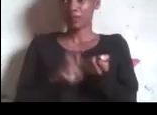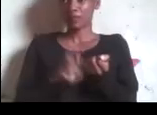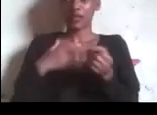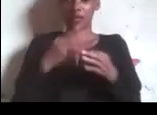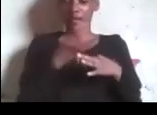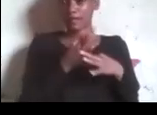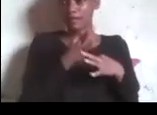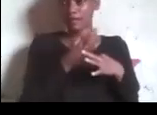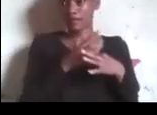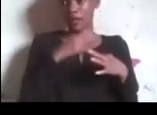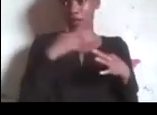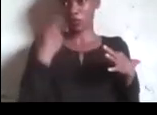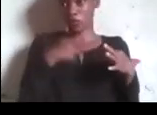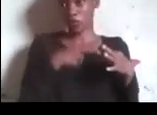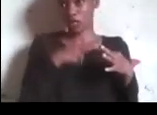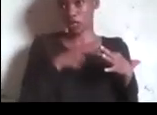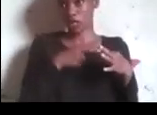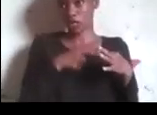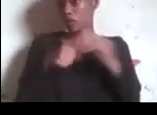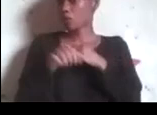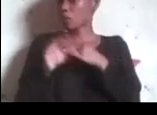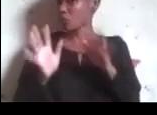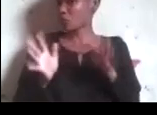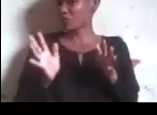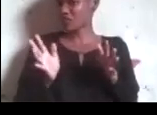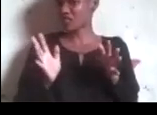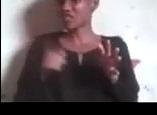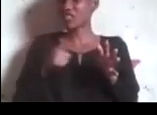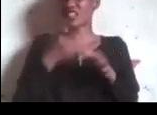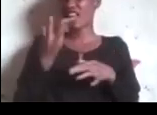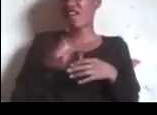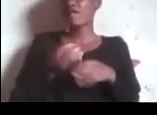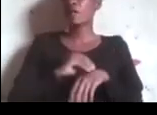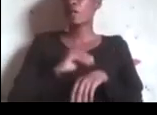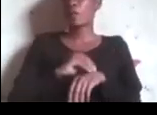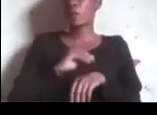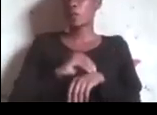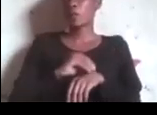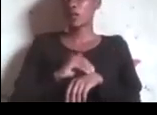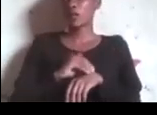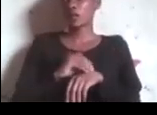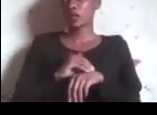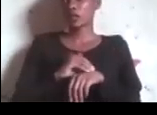fathers, they face difficulties in having